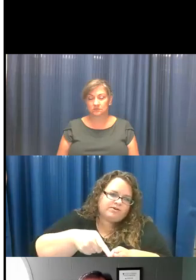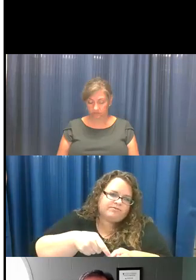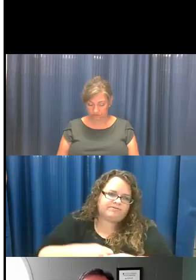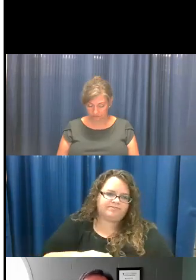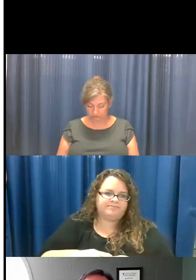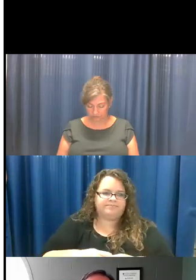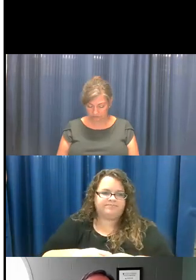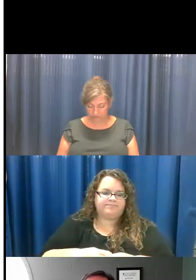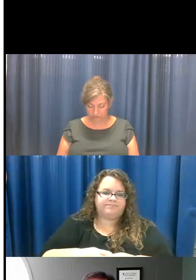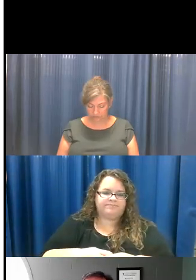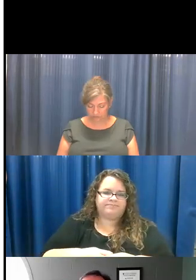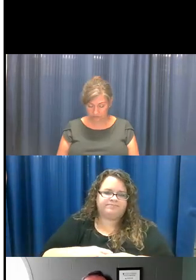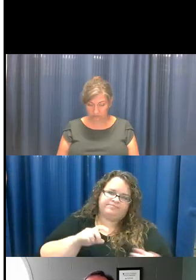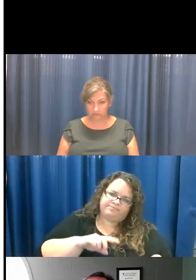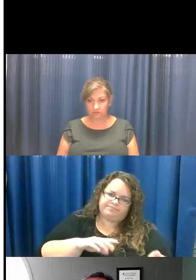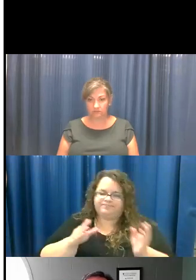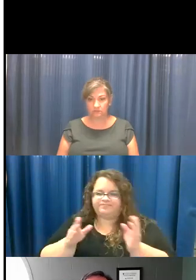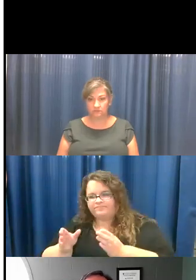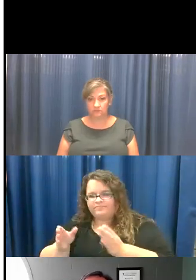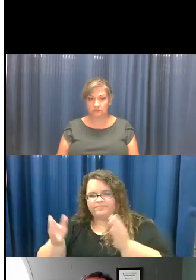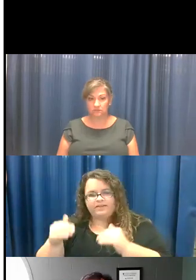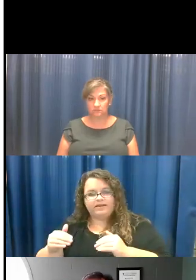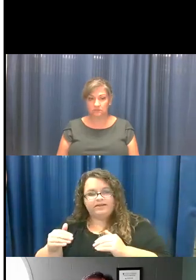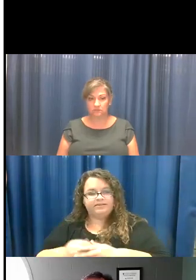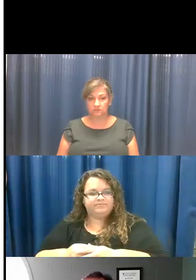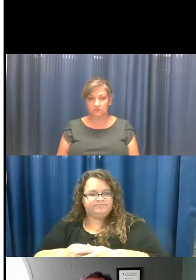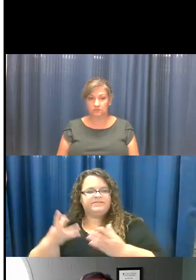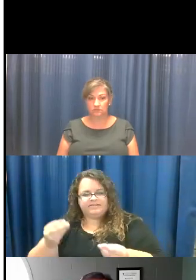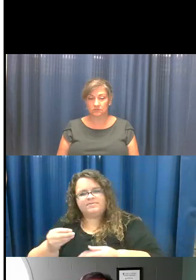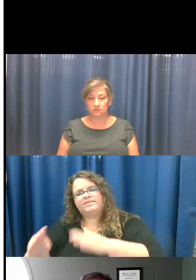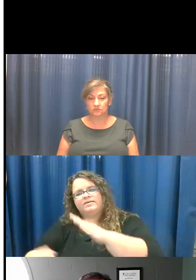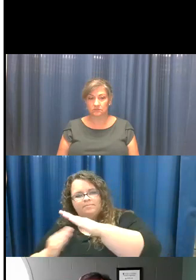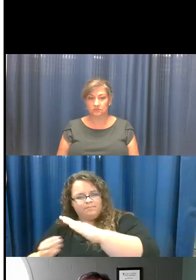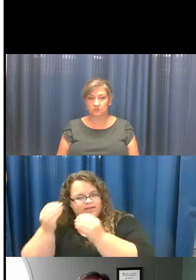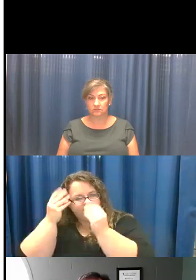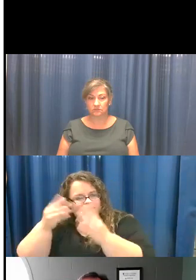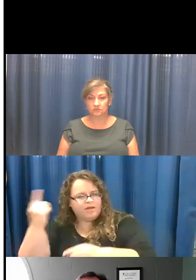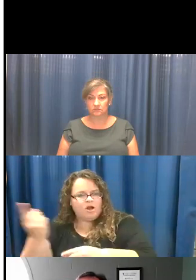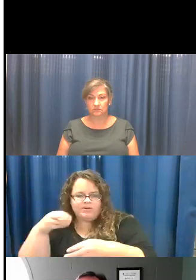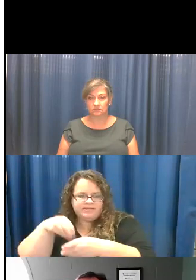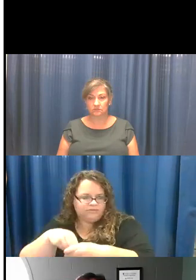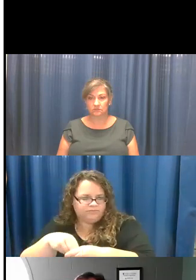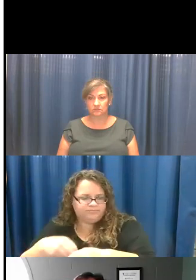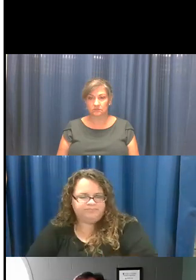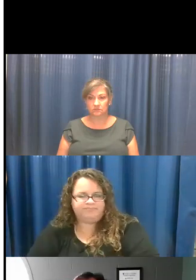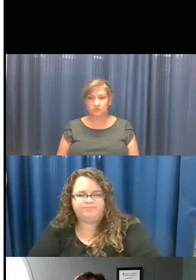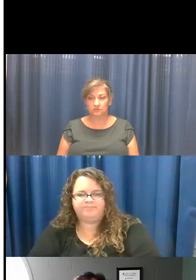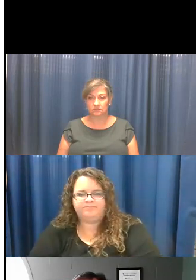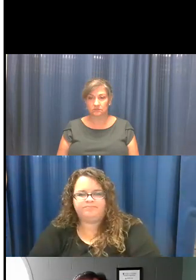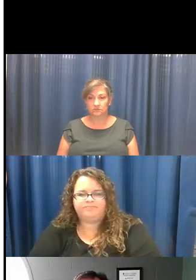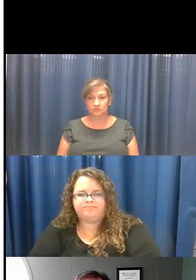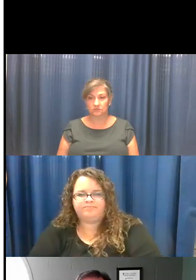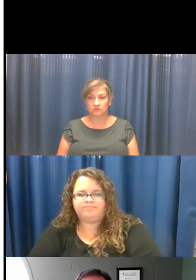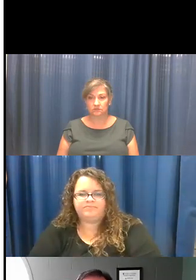Switching gears to give you some of the kind of basic information I always include in our PDW every year. This past year,